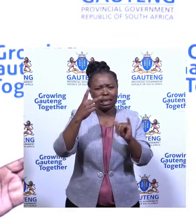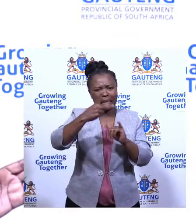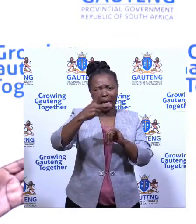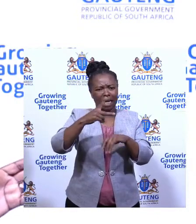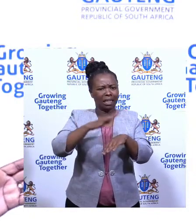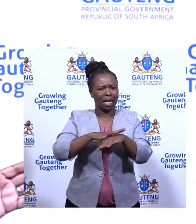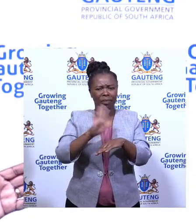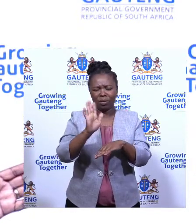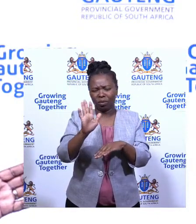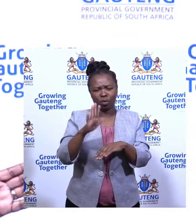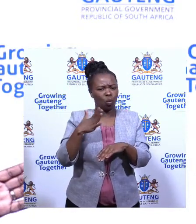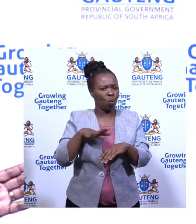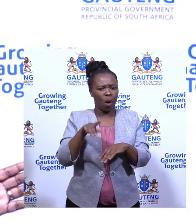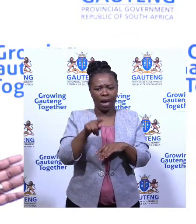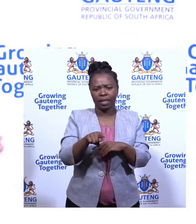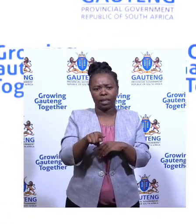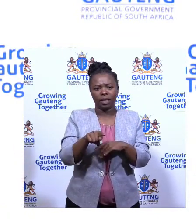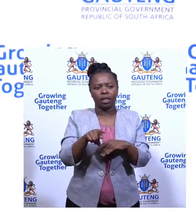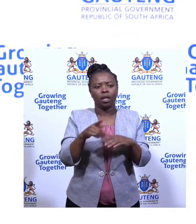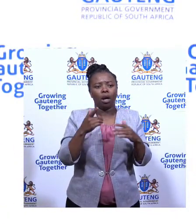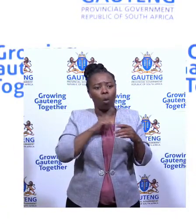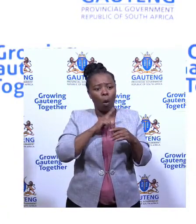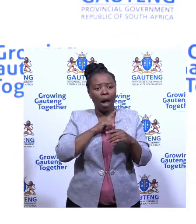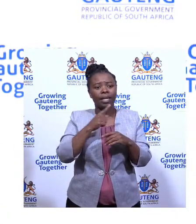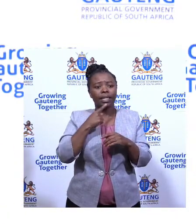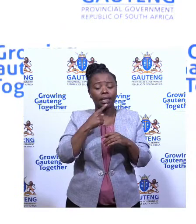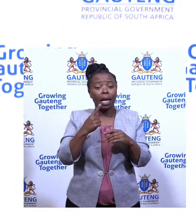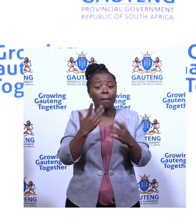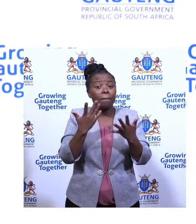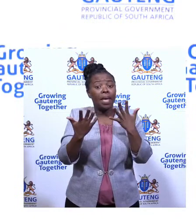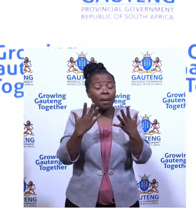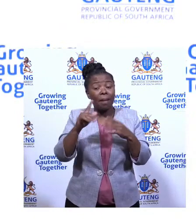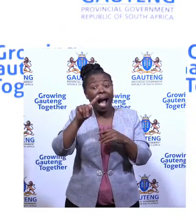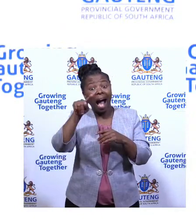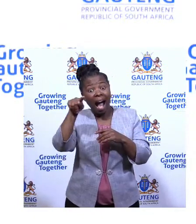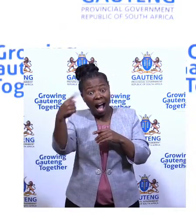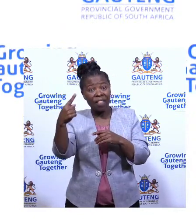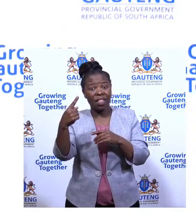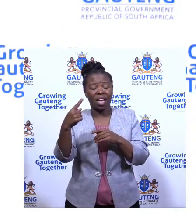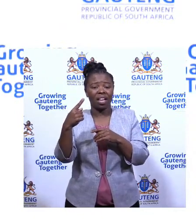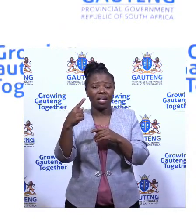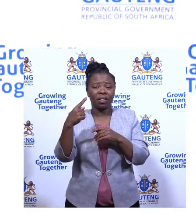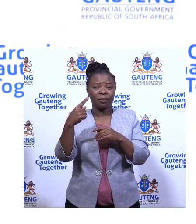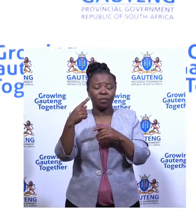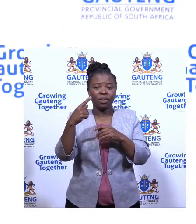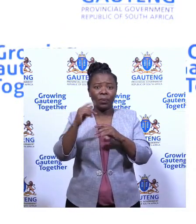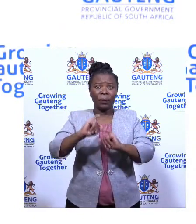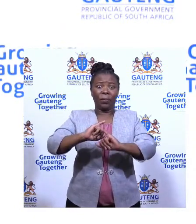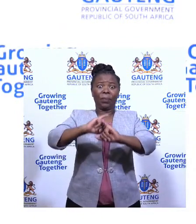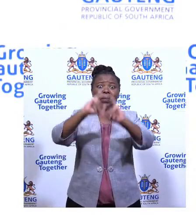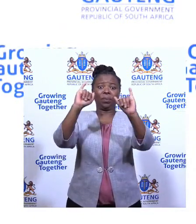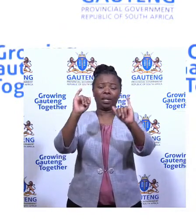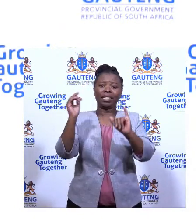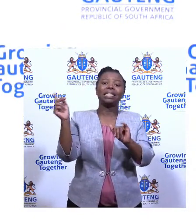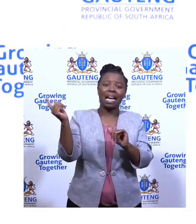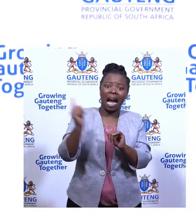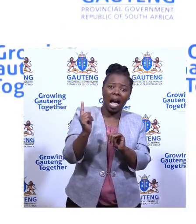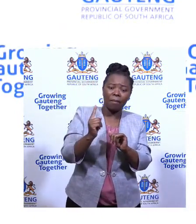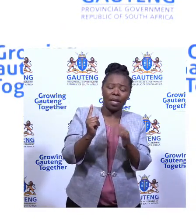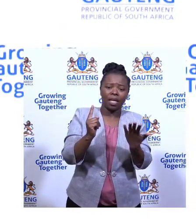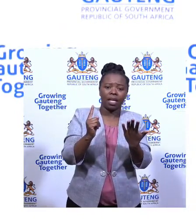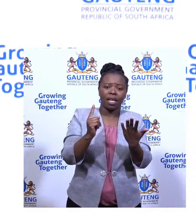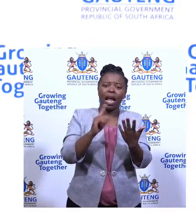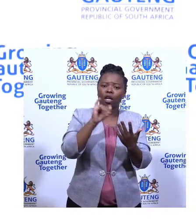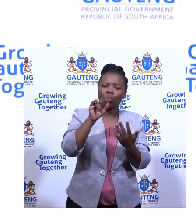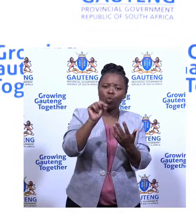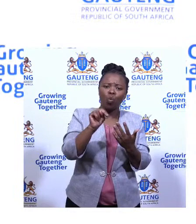And this important question that there may be another wave like what we went through in June, July, and it may even be